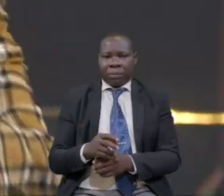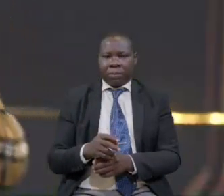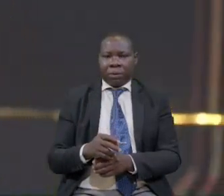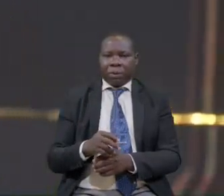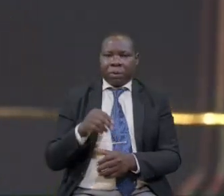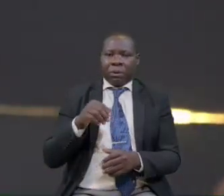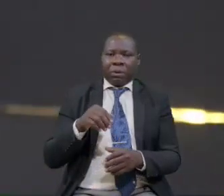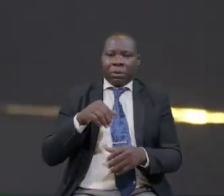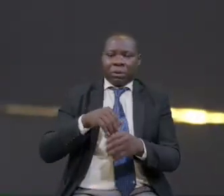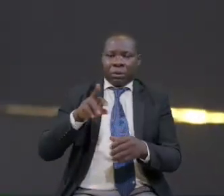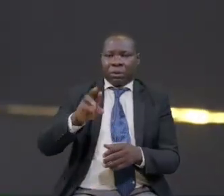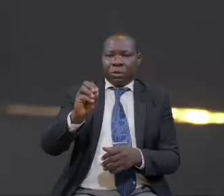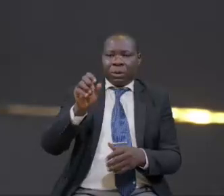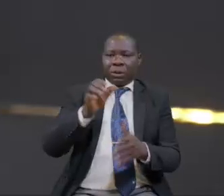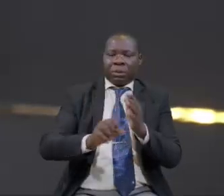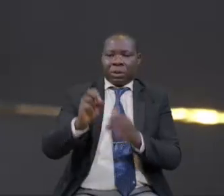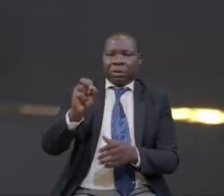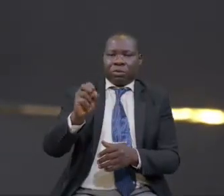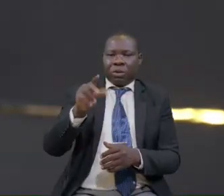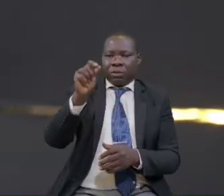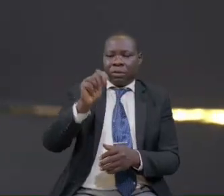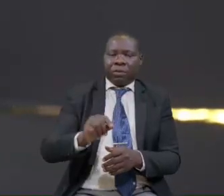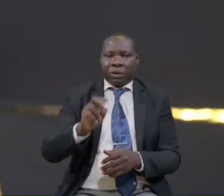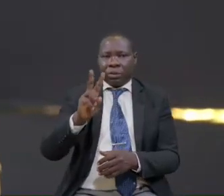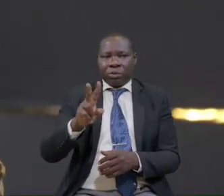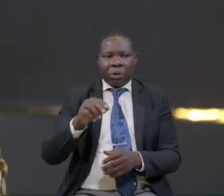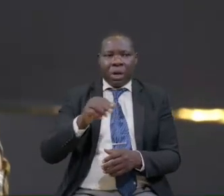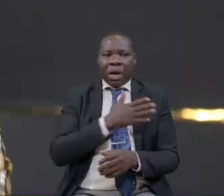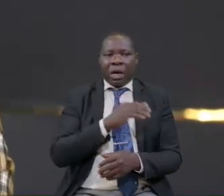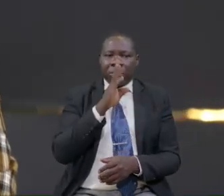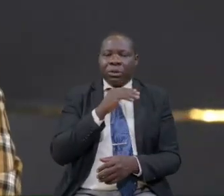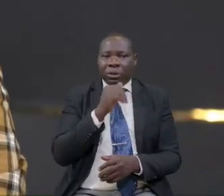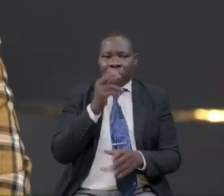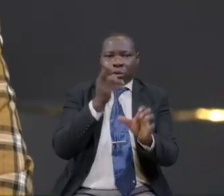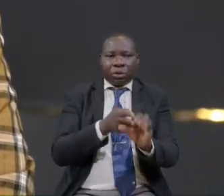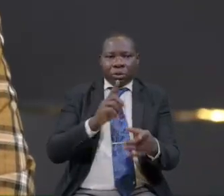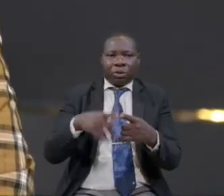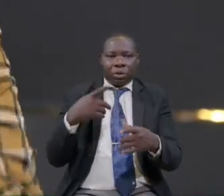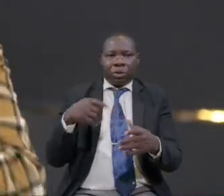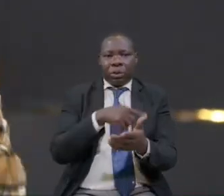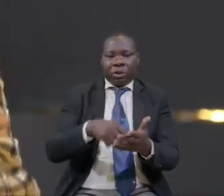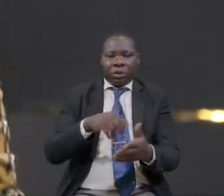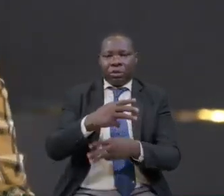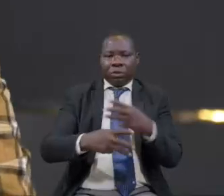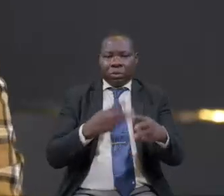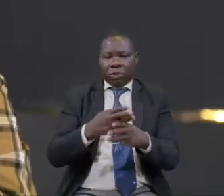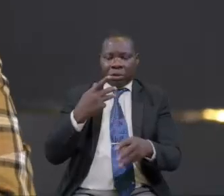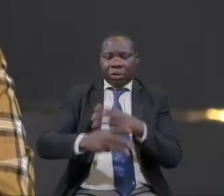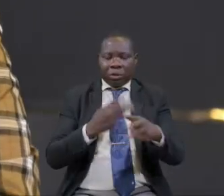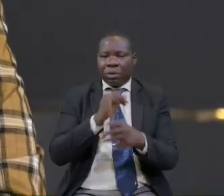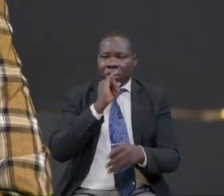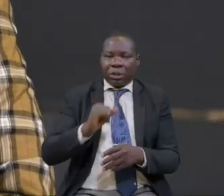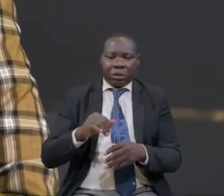says, and be not conformed to this world. The world is dirty. Be not